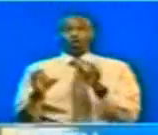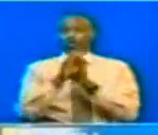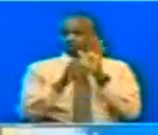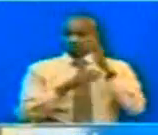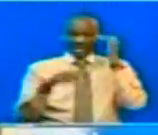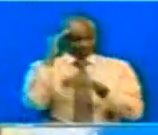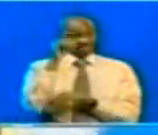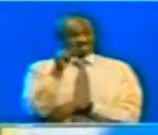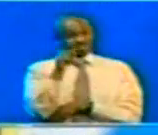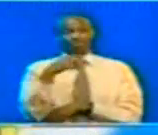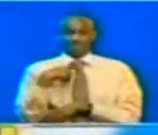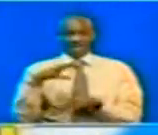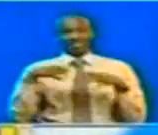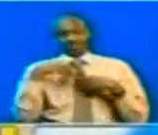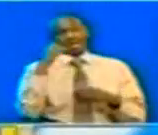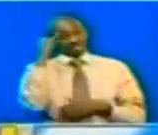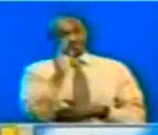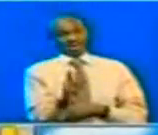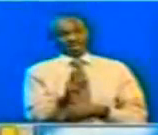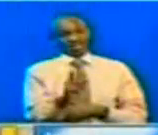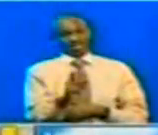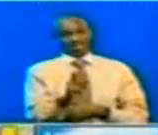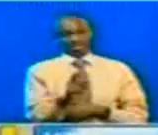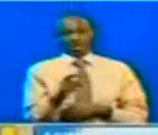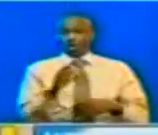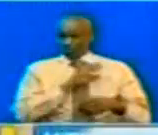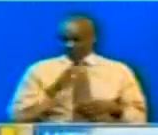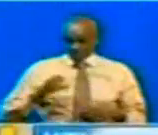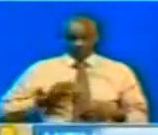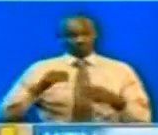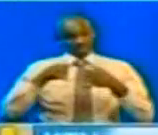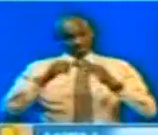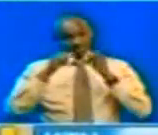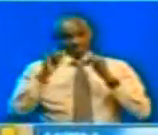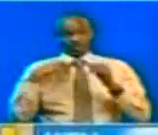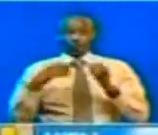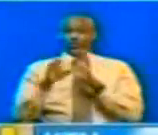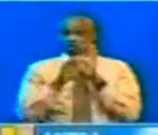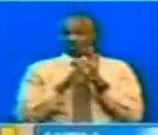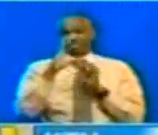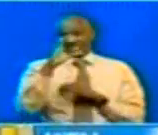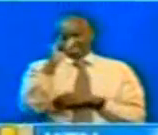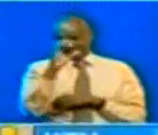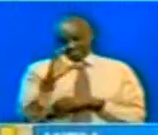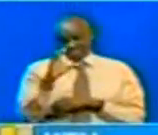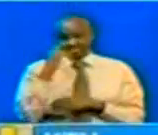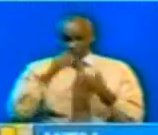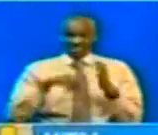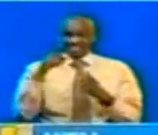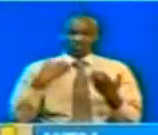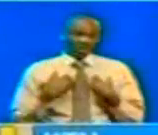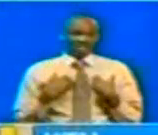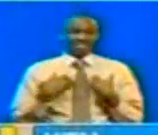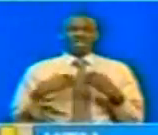the constitution implementation of the Commission on the Implementation of the Constitution that it is not